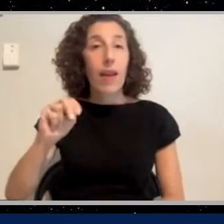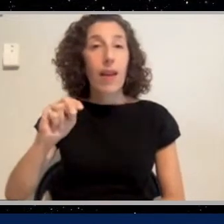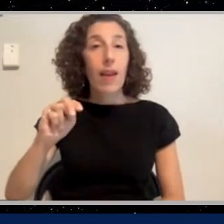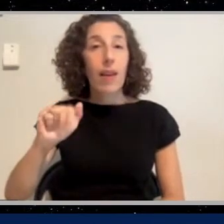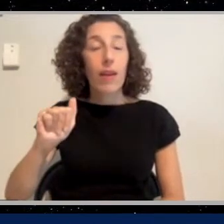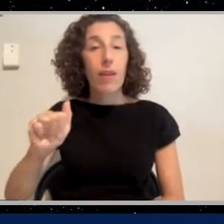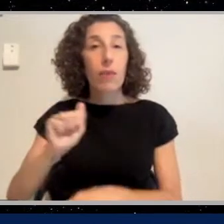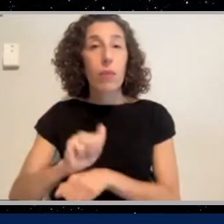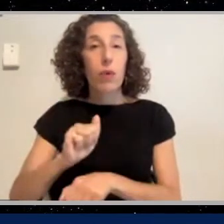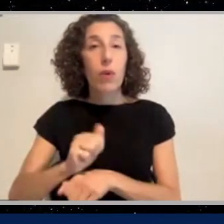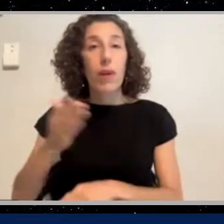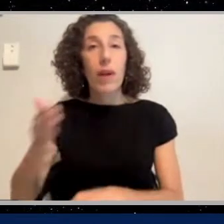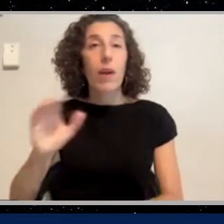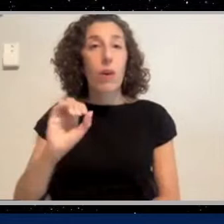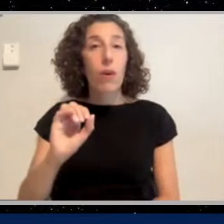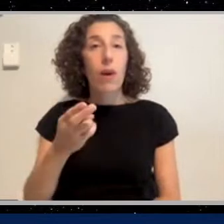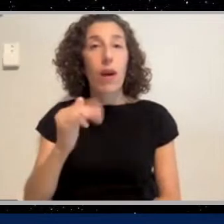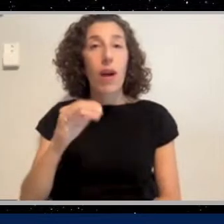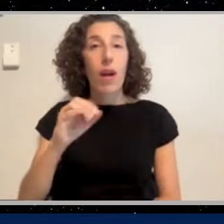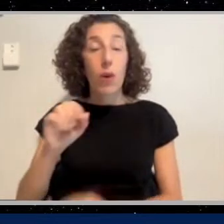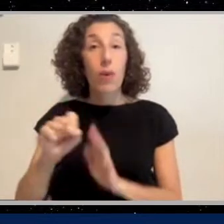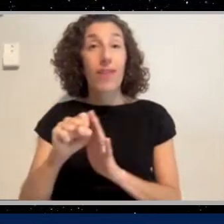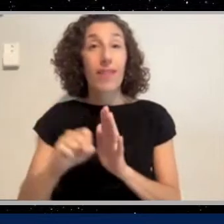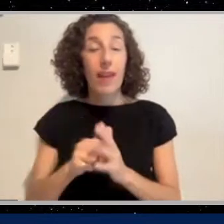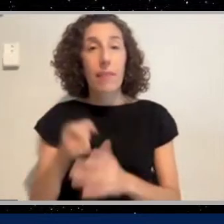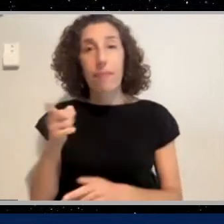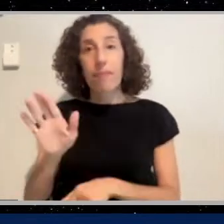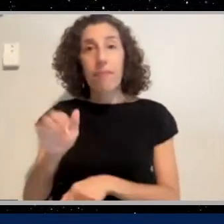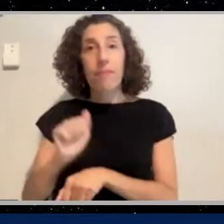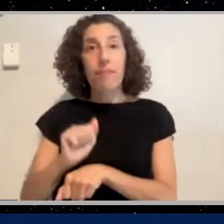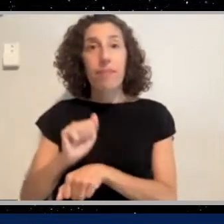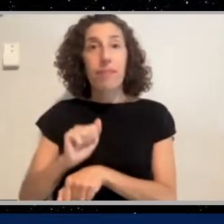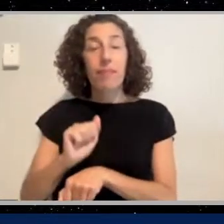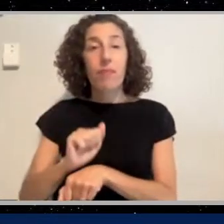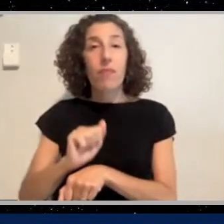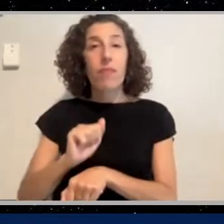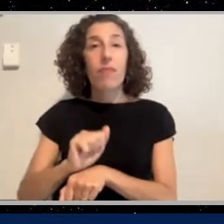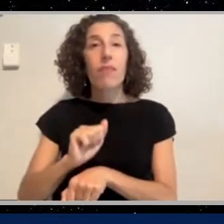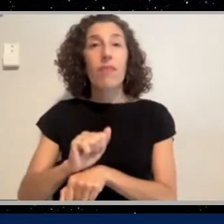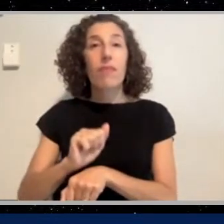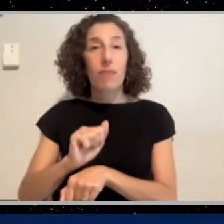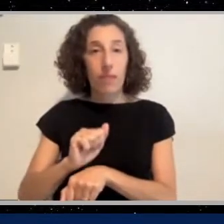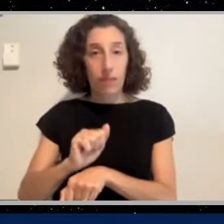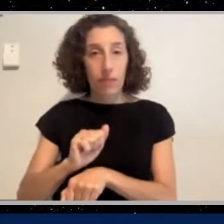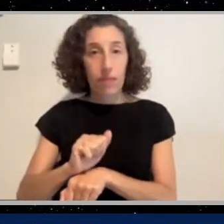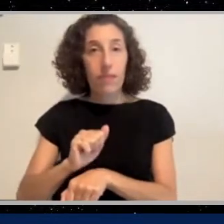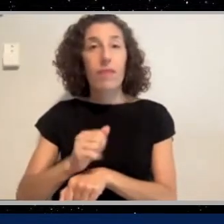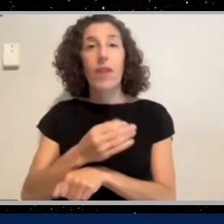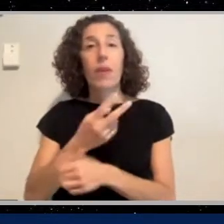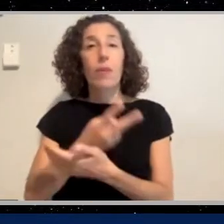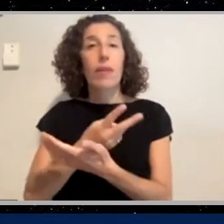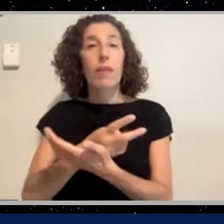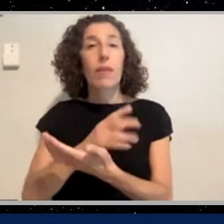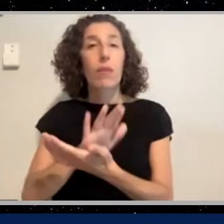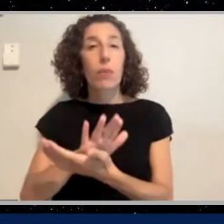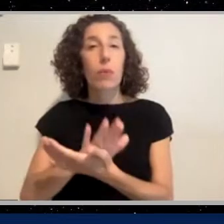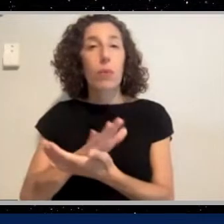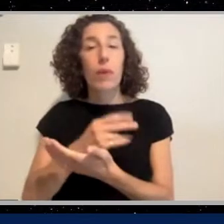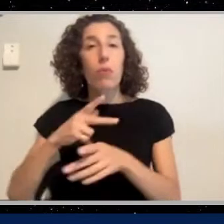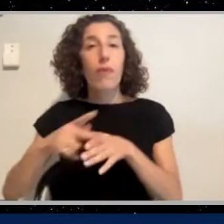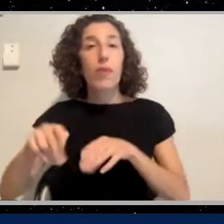they've been doing some great work just in the field of grad school and professional